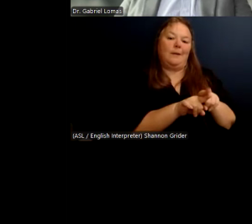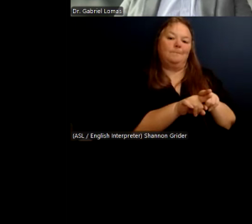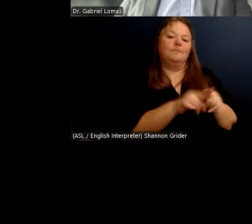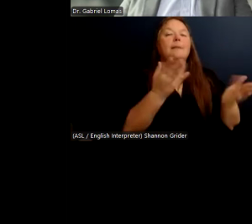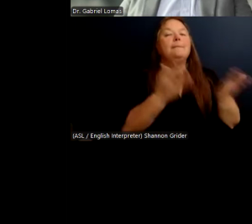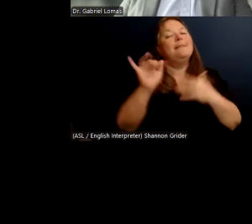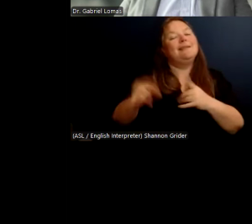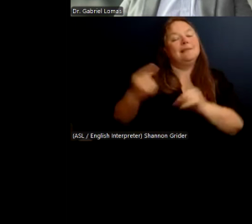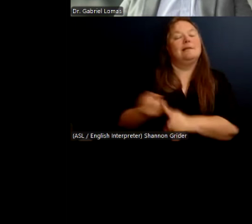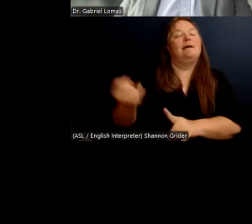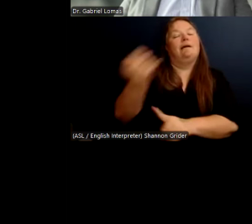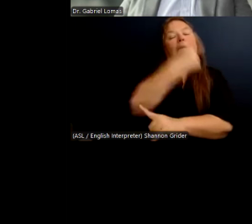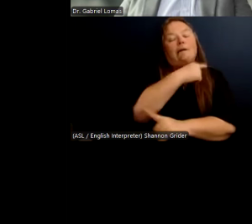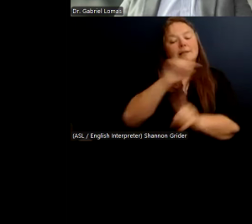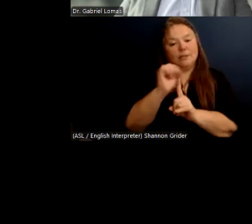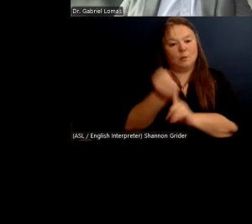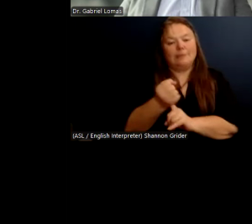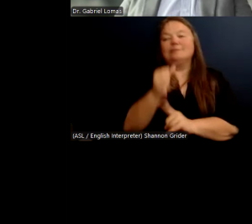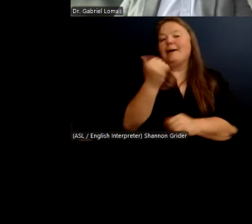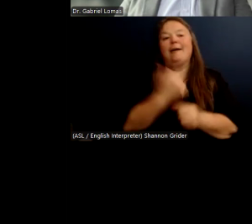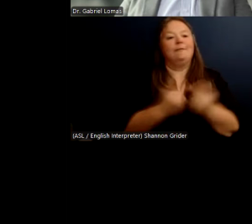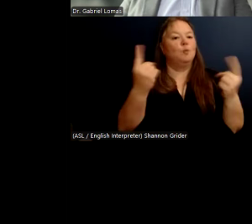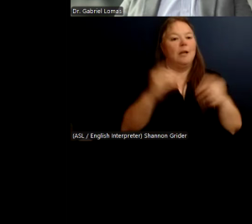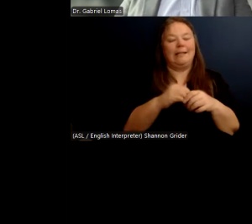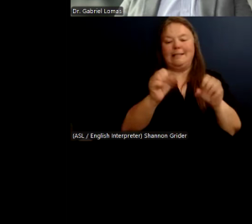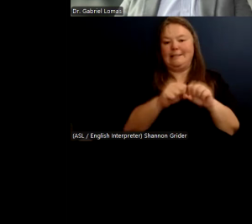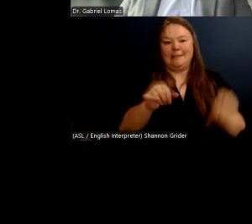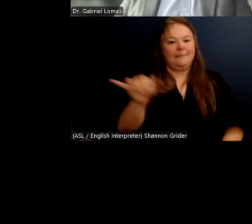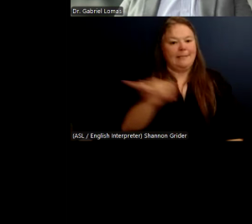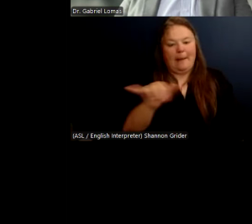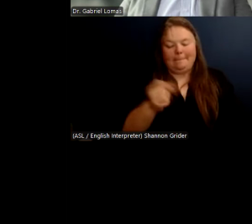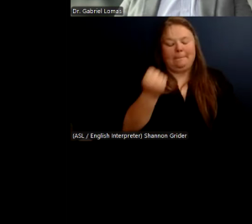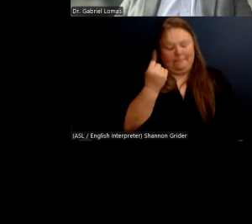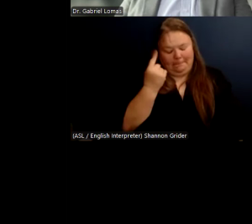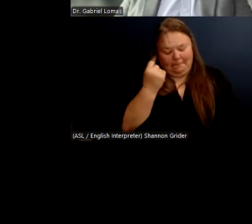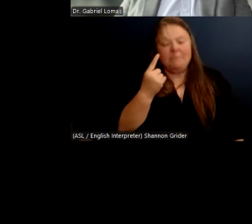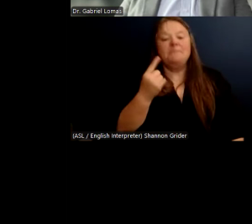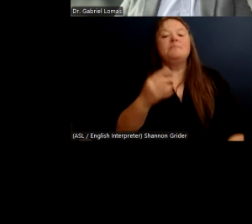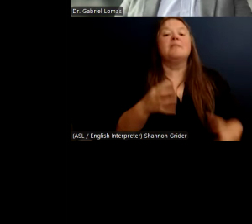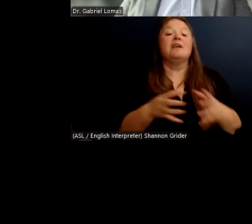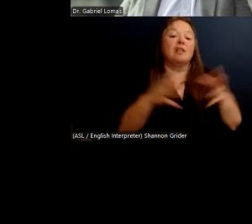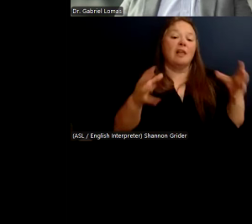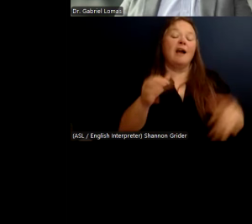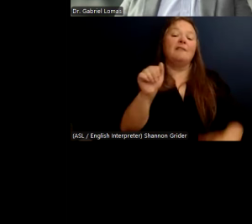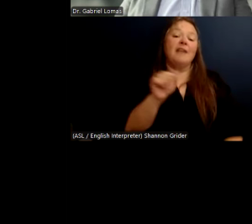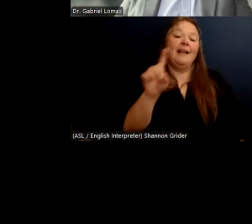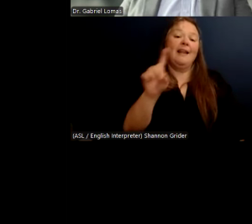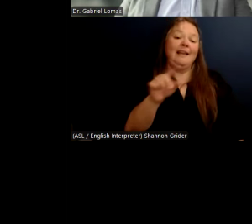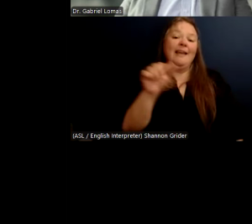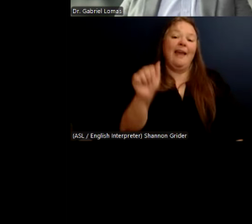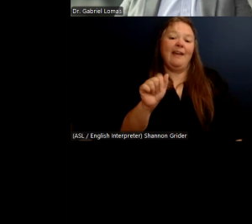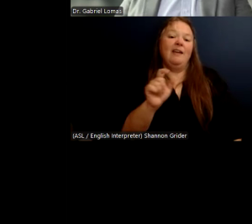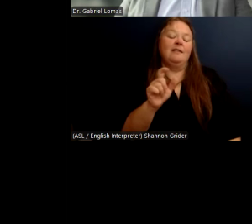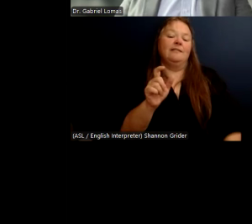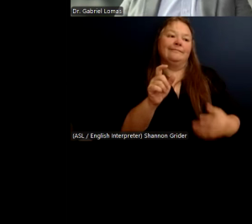extreme, and I know that not everyone in the system is like this, and there's a lot of ADA officers who are there to try and